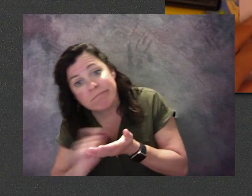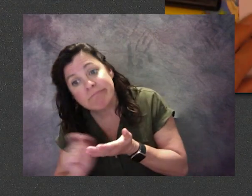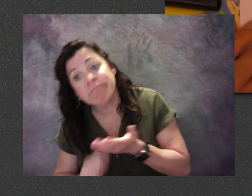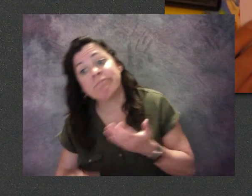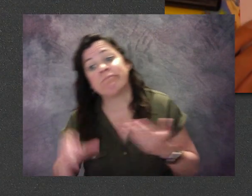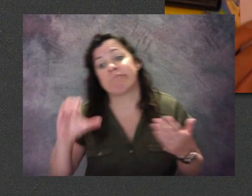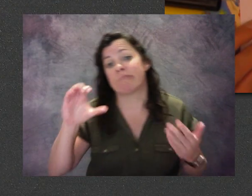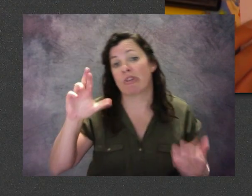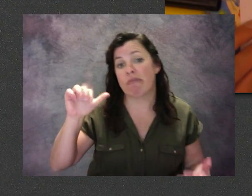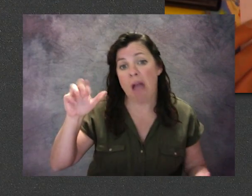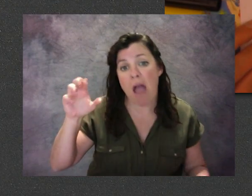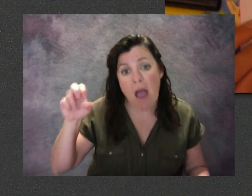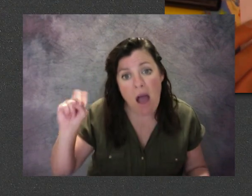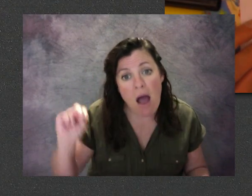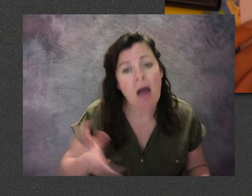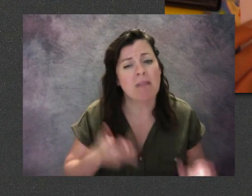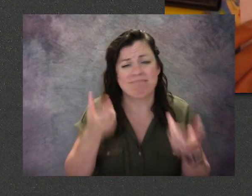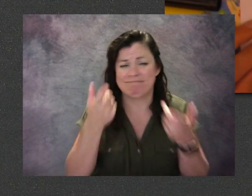crayons